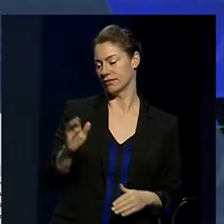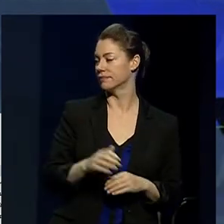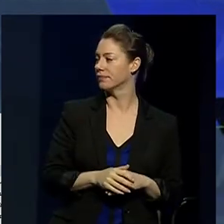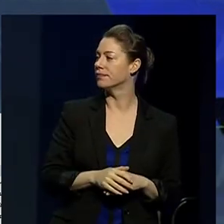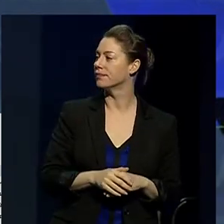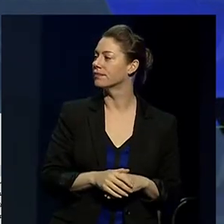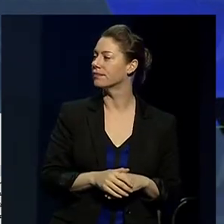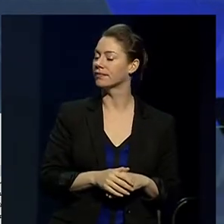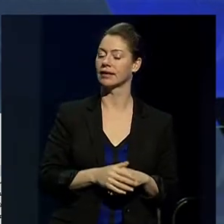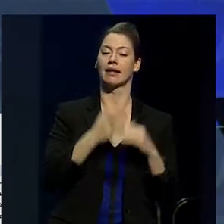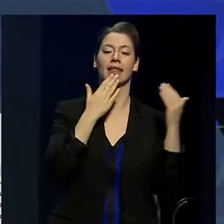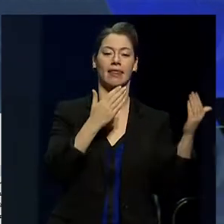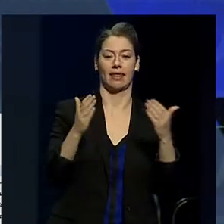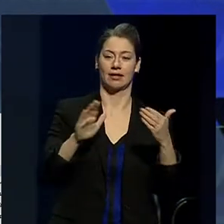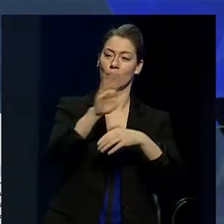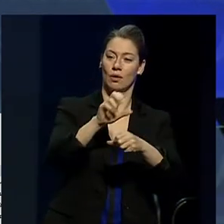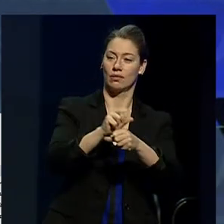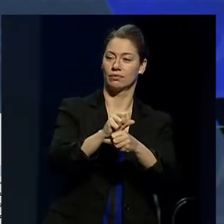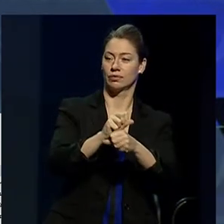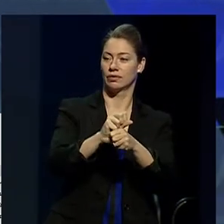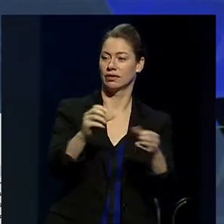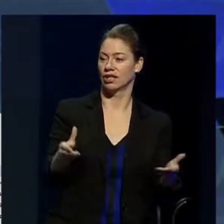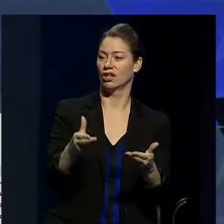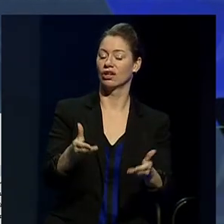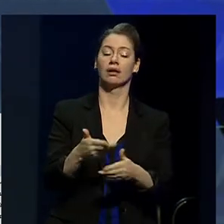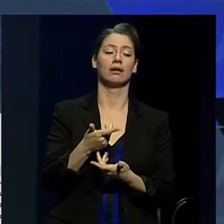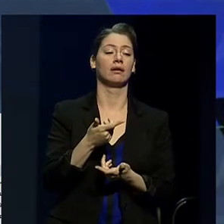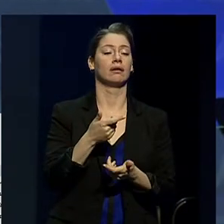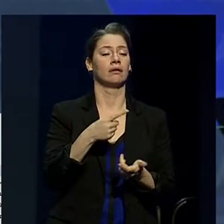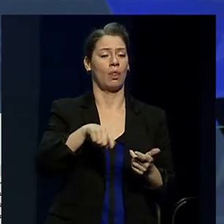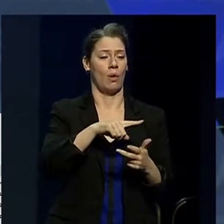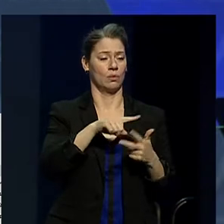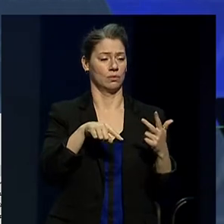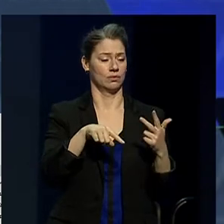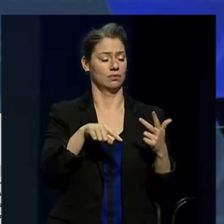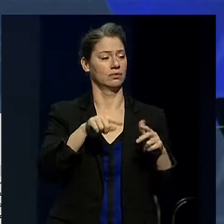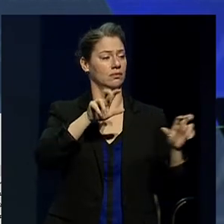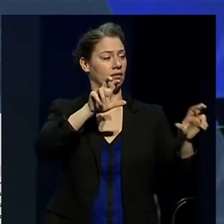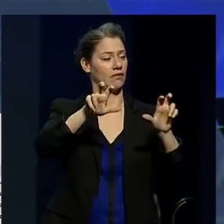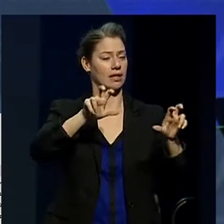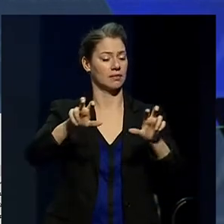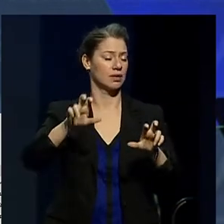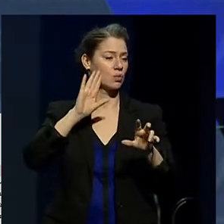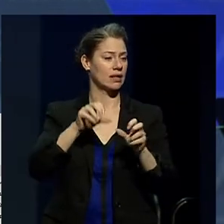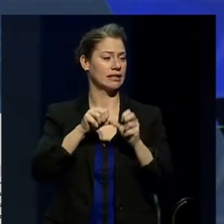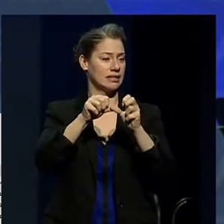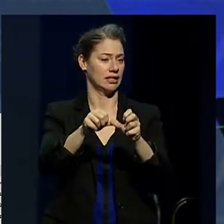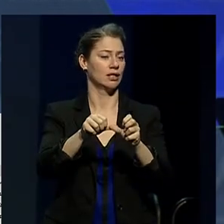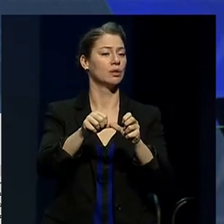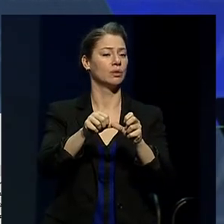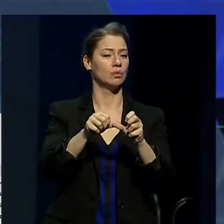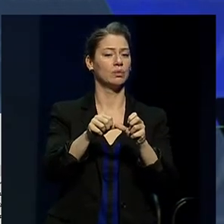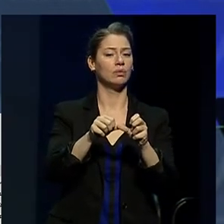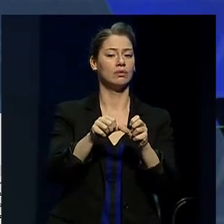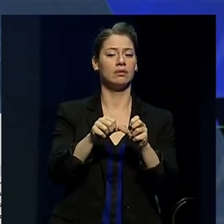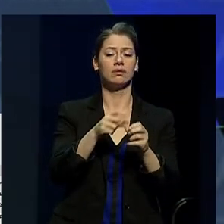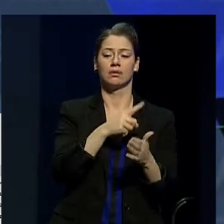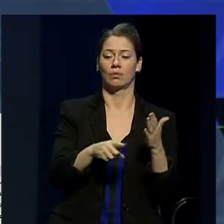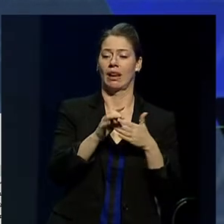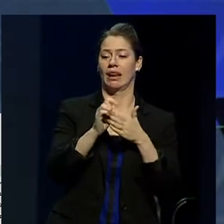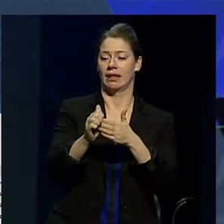Thanks to your wonderful work here, these investments will continue the momentum that has led to a record high graduation